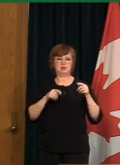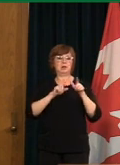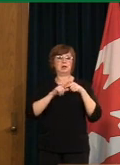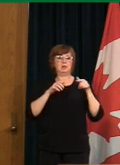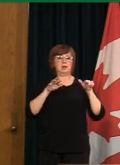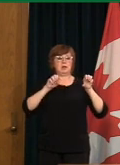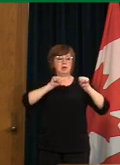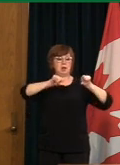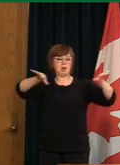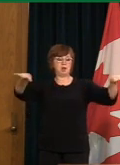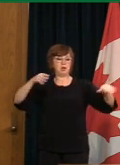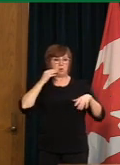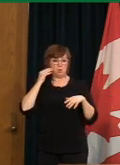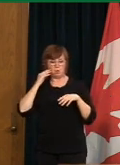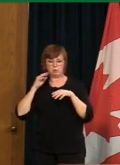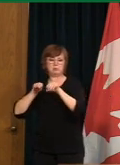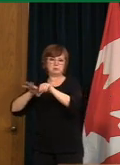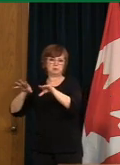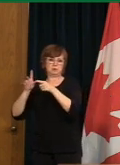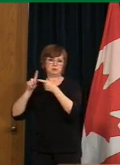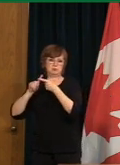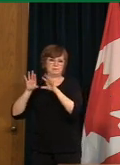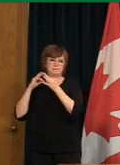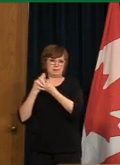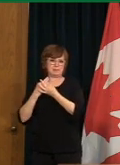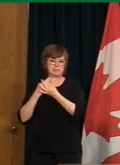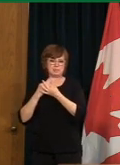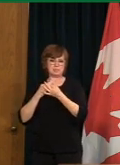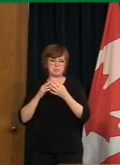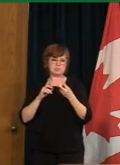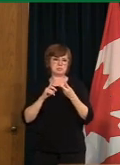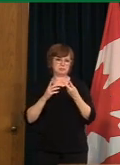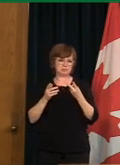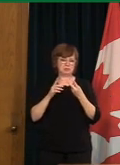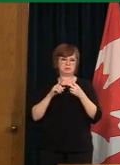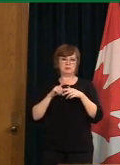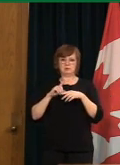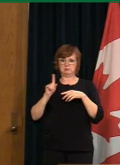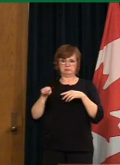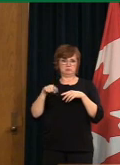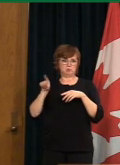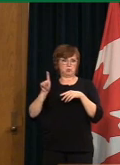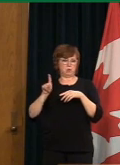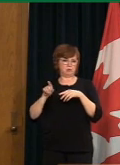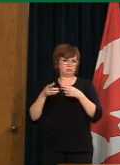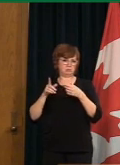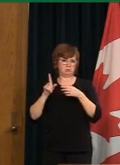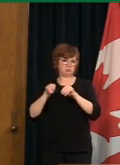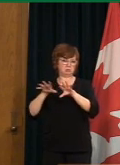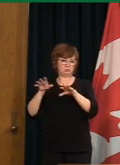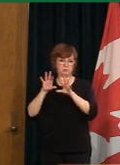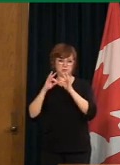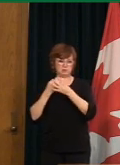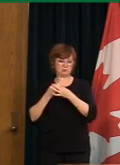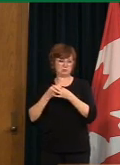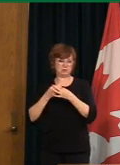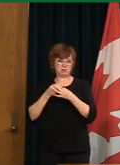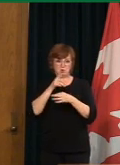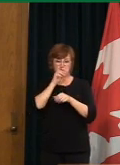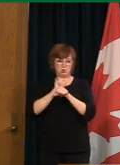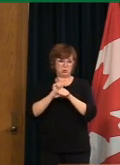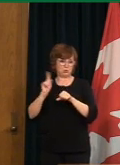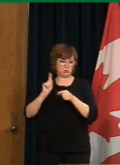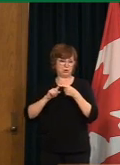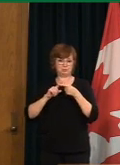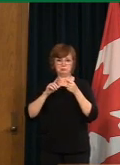were working, which include primary care homes, other health settings, other settings, and then of course other household members who